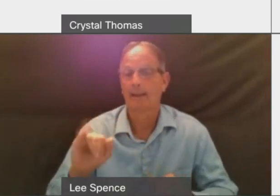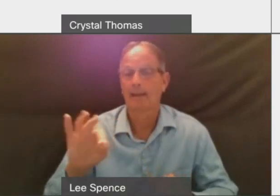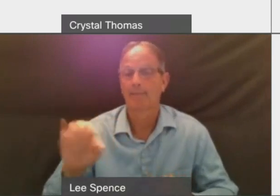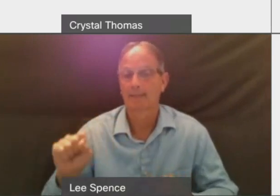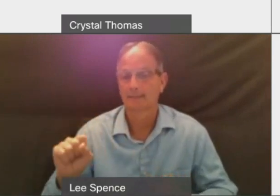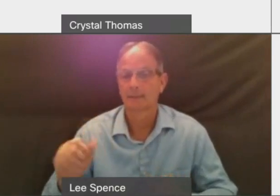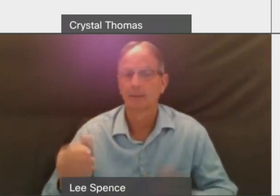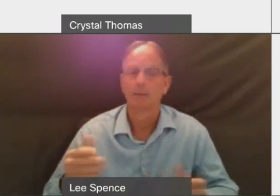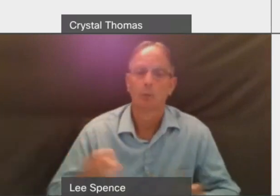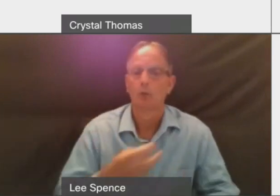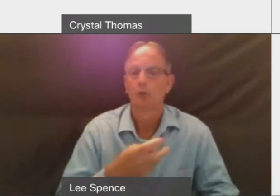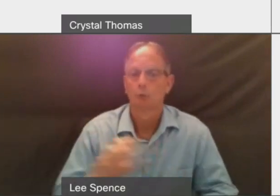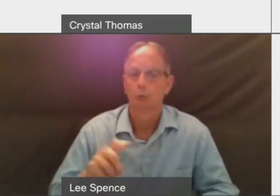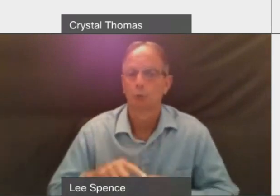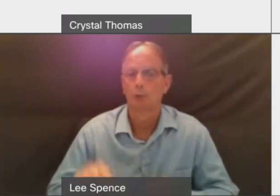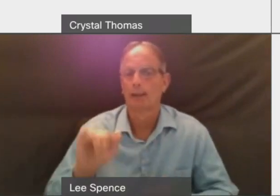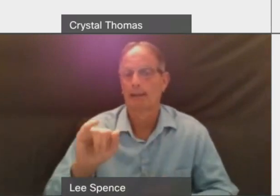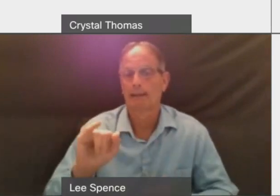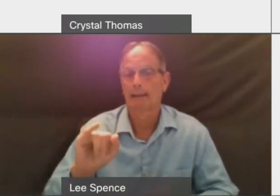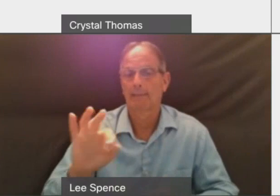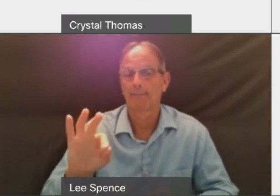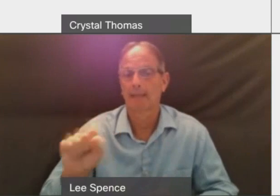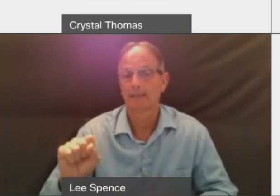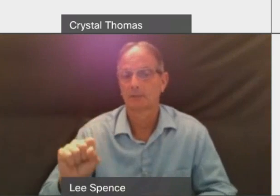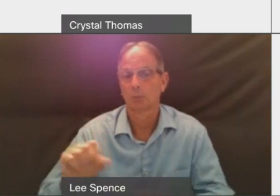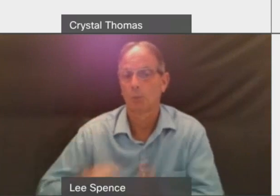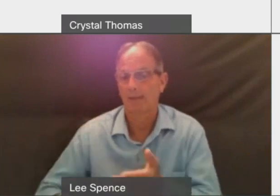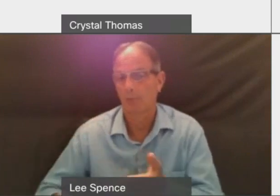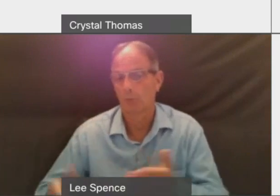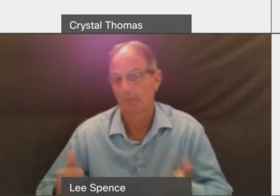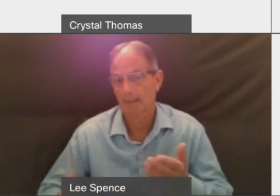might wish to transition to the IFS waiver.